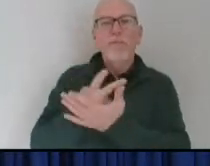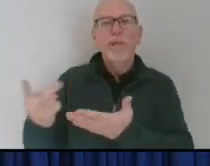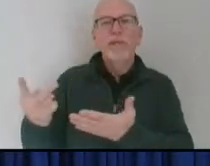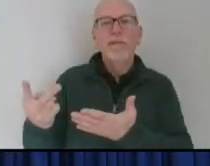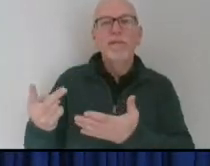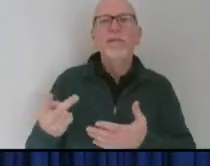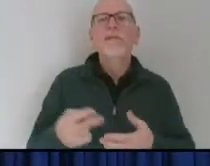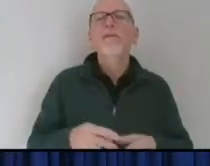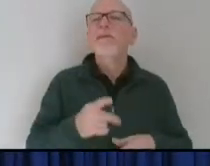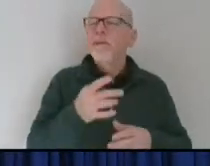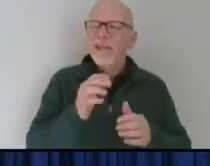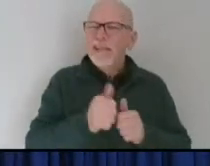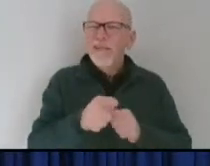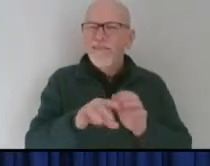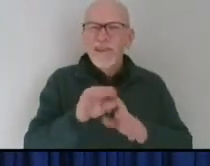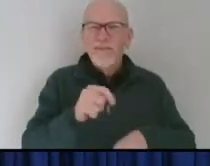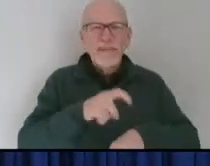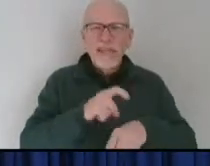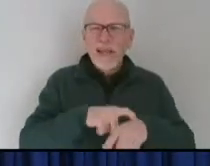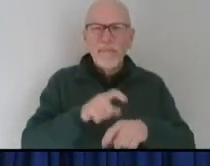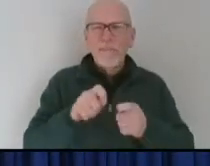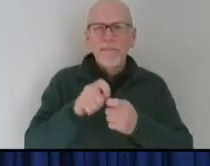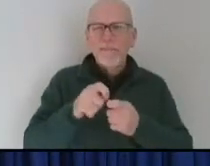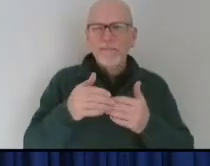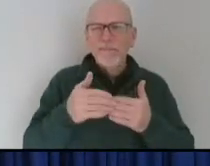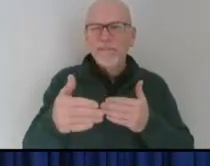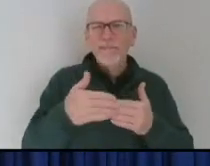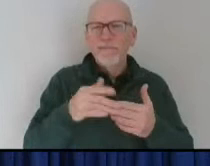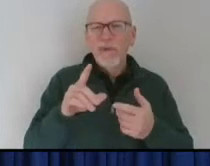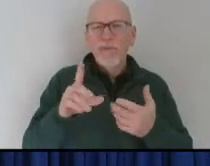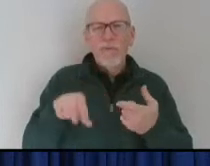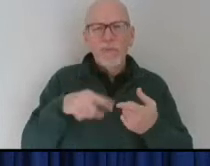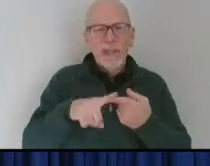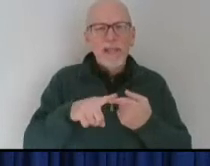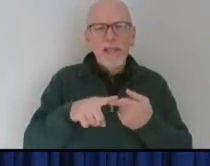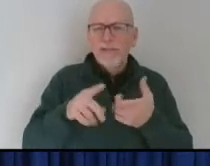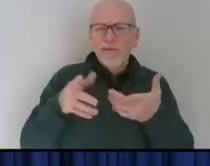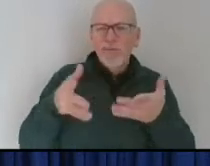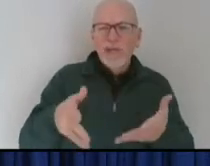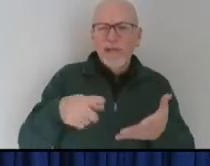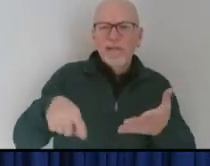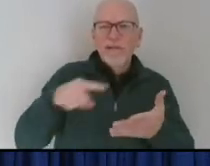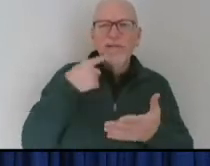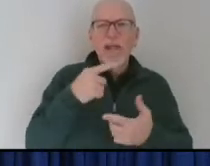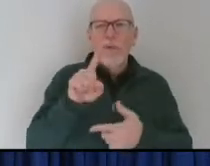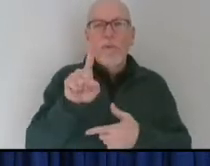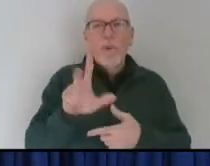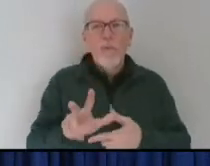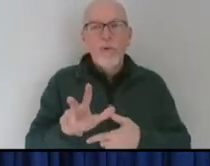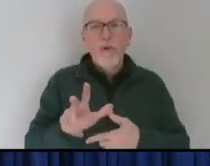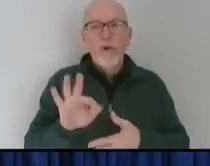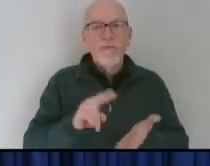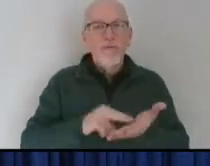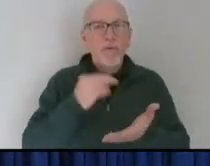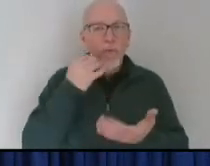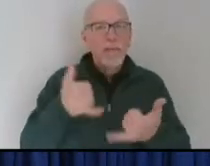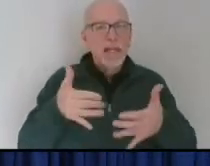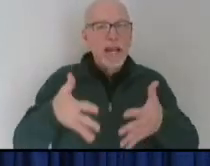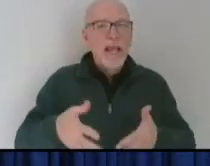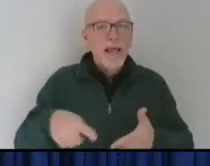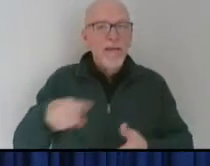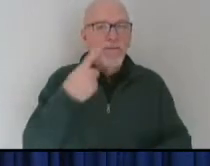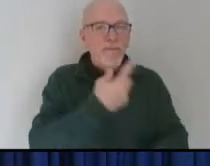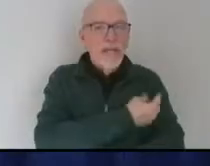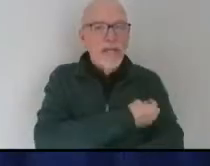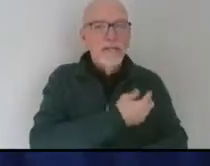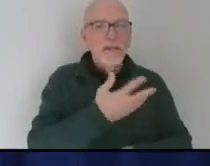there any way to find out a timeline on when the rest of the you said 1/3 of the facilities still have left to be